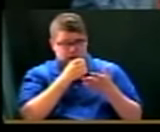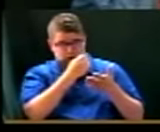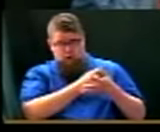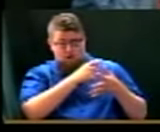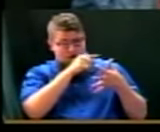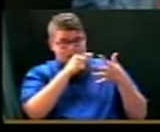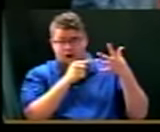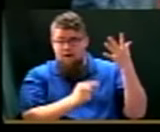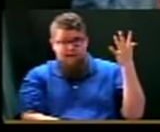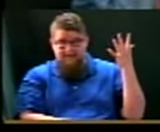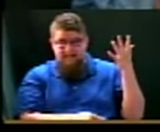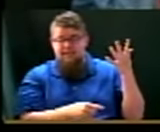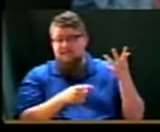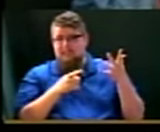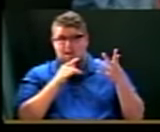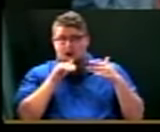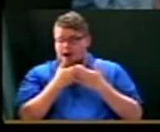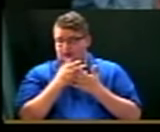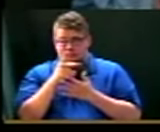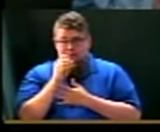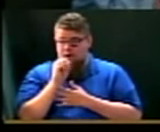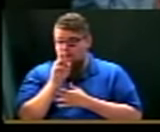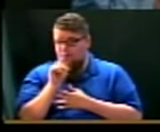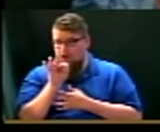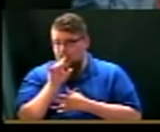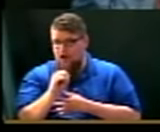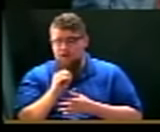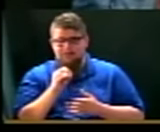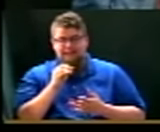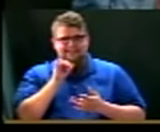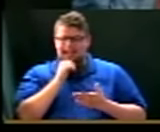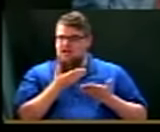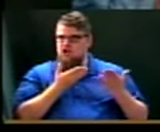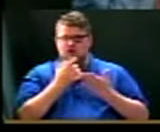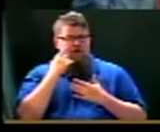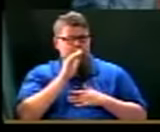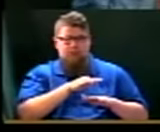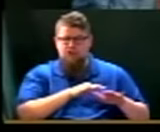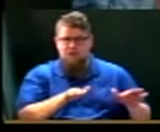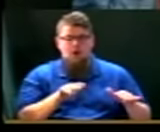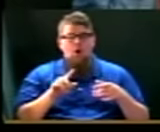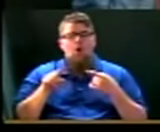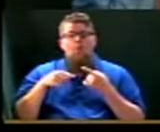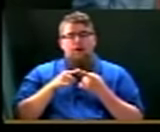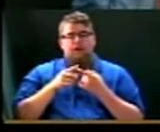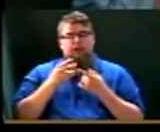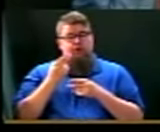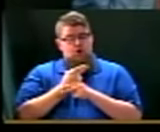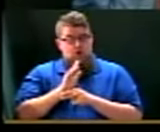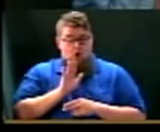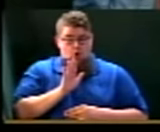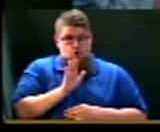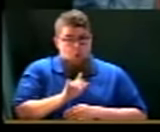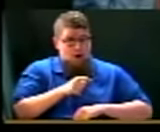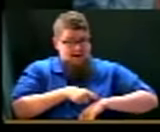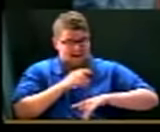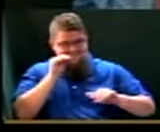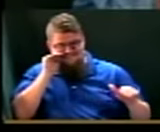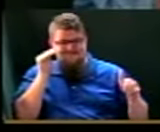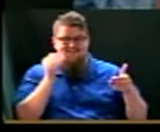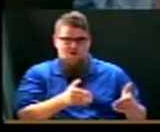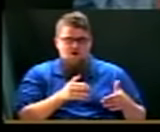these portfolios is a disservice to the children when you could be spending your time focusing